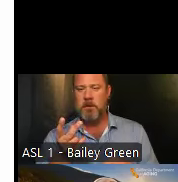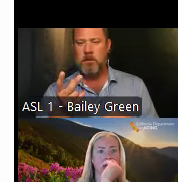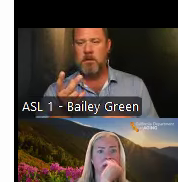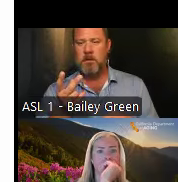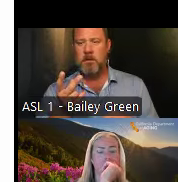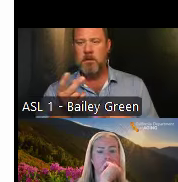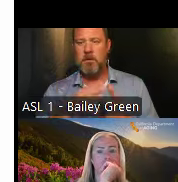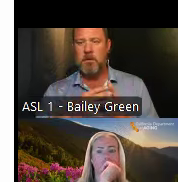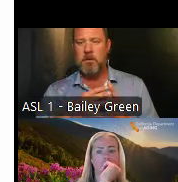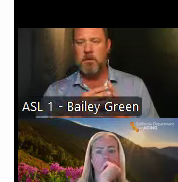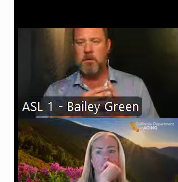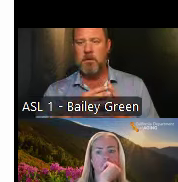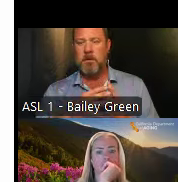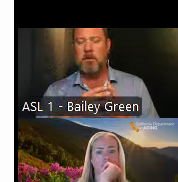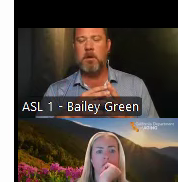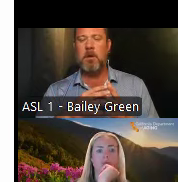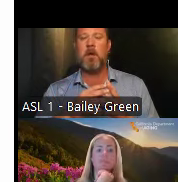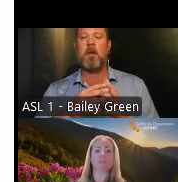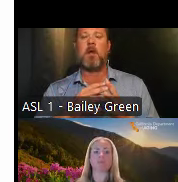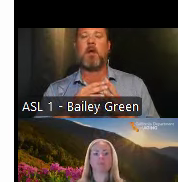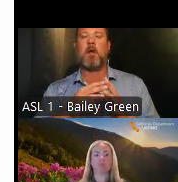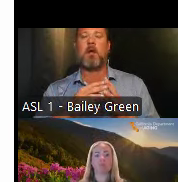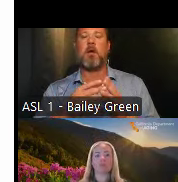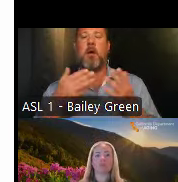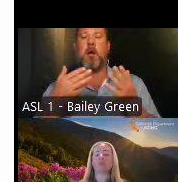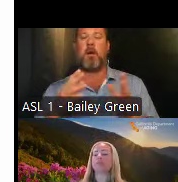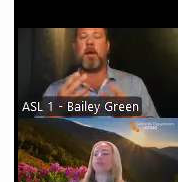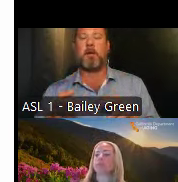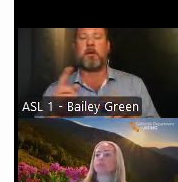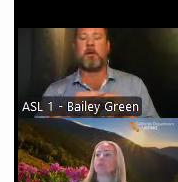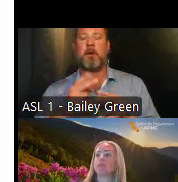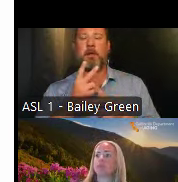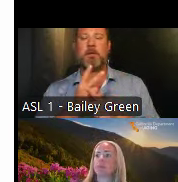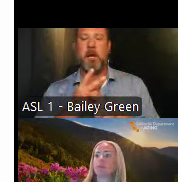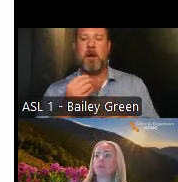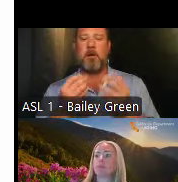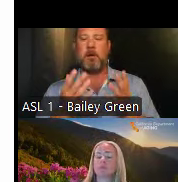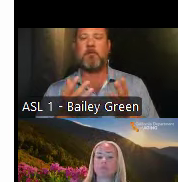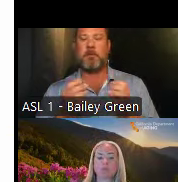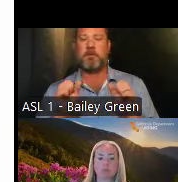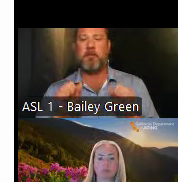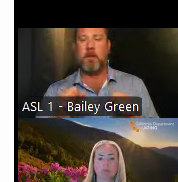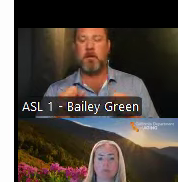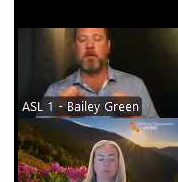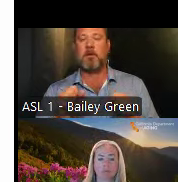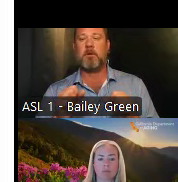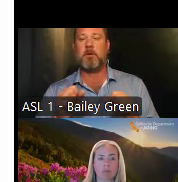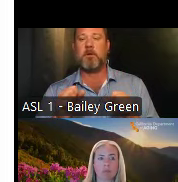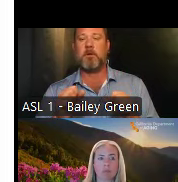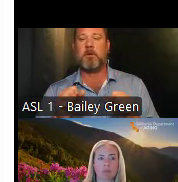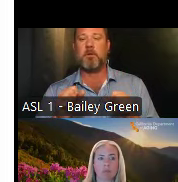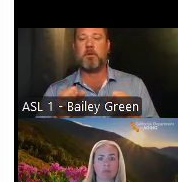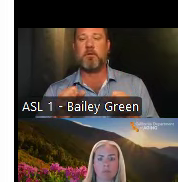sort of a means by which to increase caregivers' ability to read